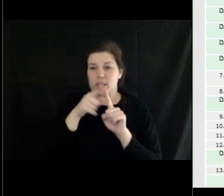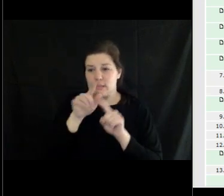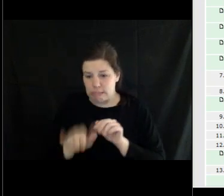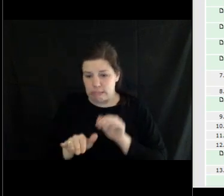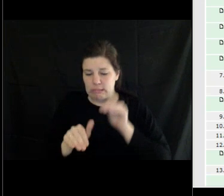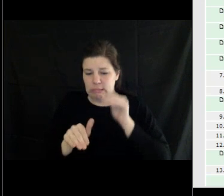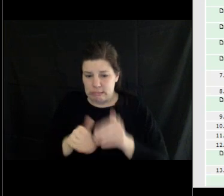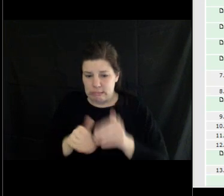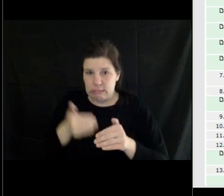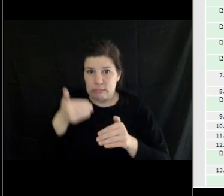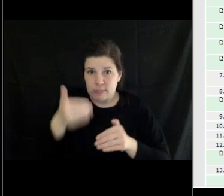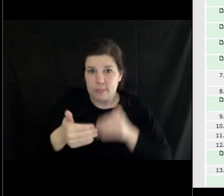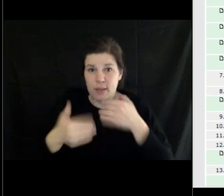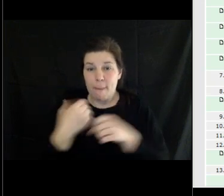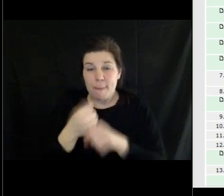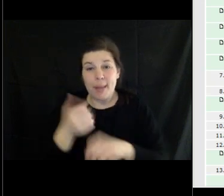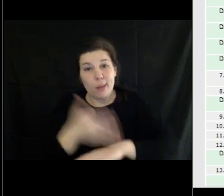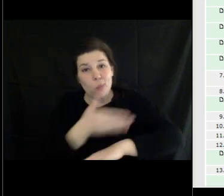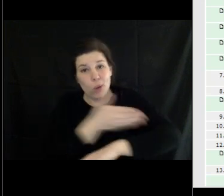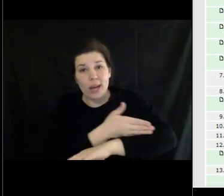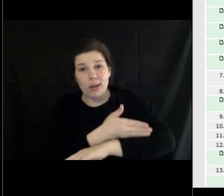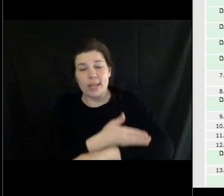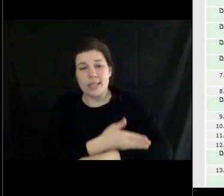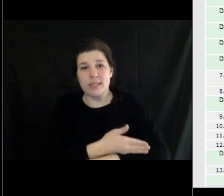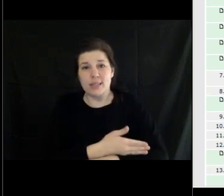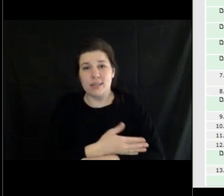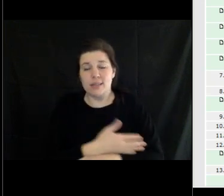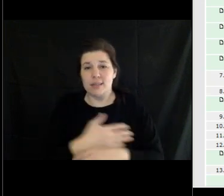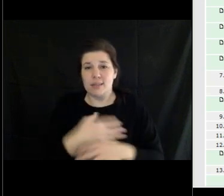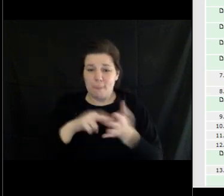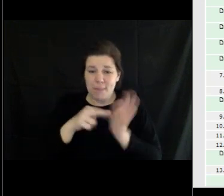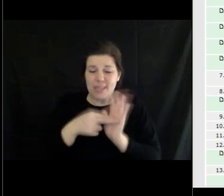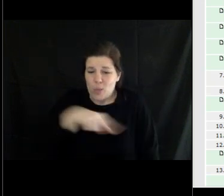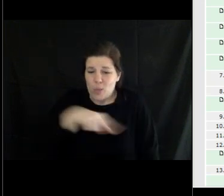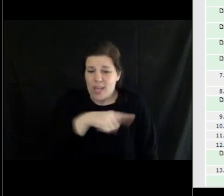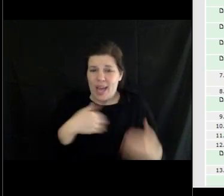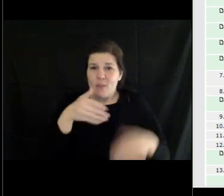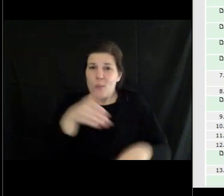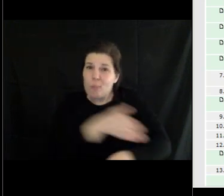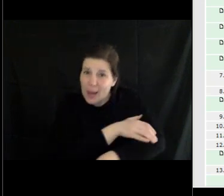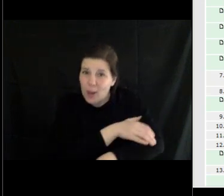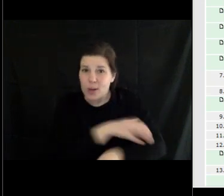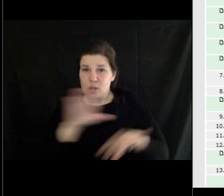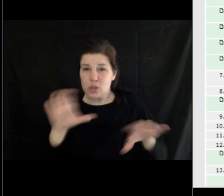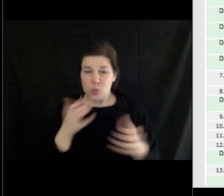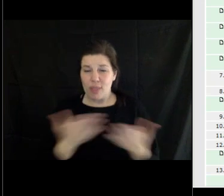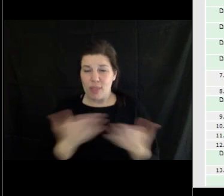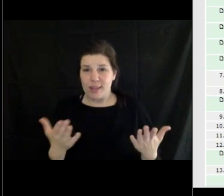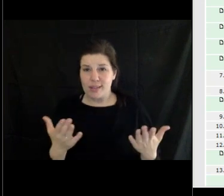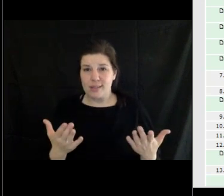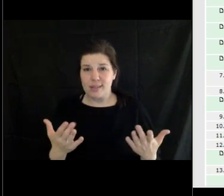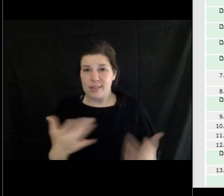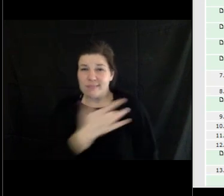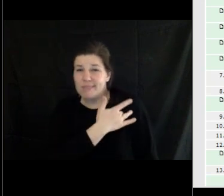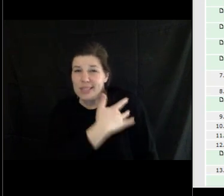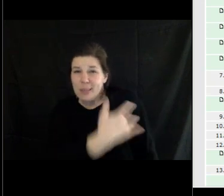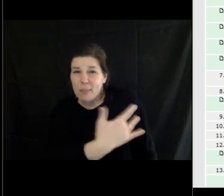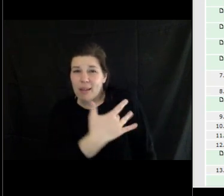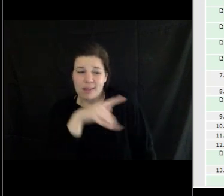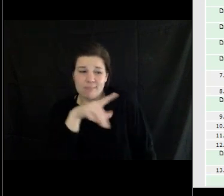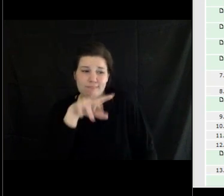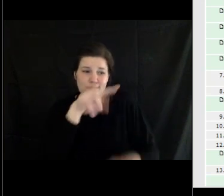in understanding that we do have power to do stuff. Traditionally, stuff don't go how we want it to go, and traditionally,